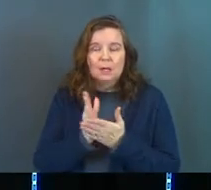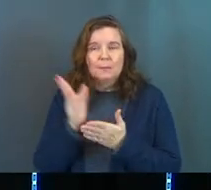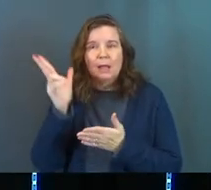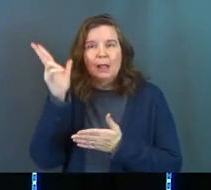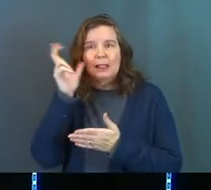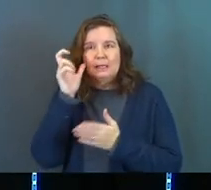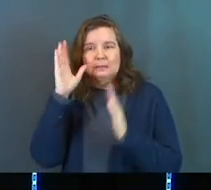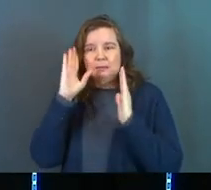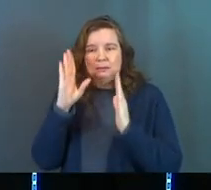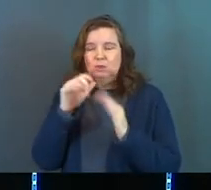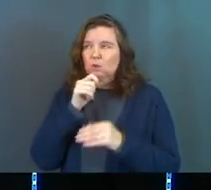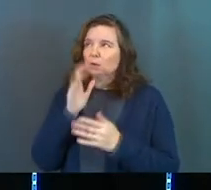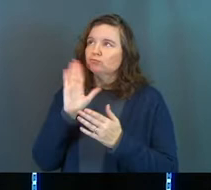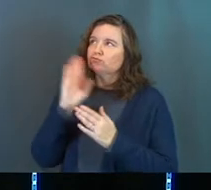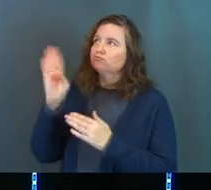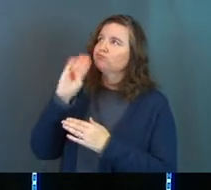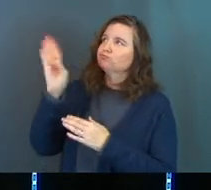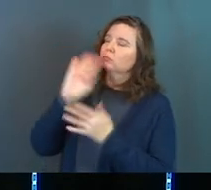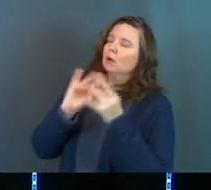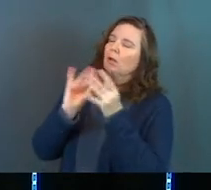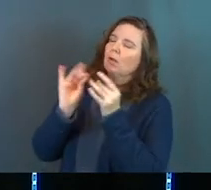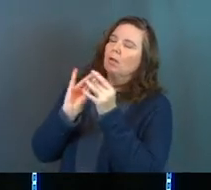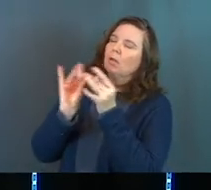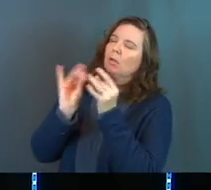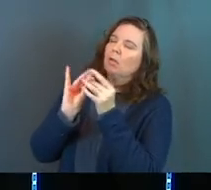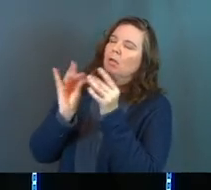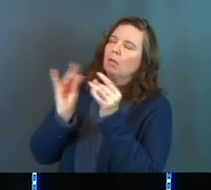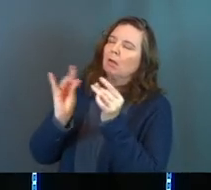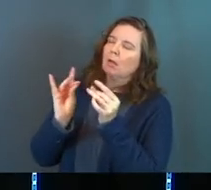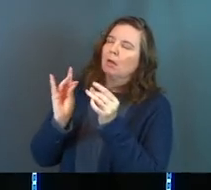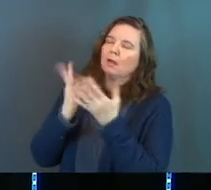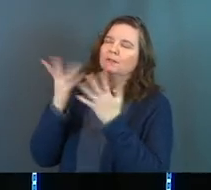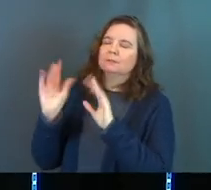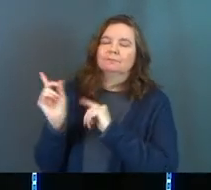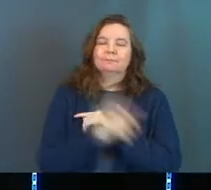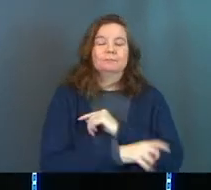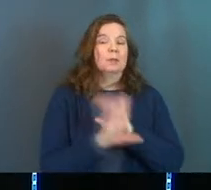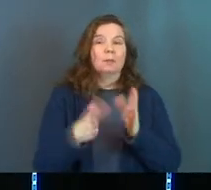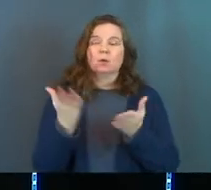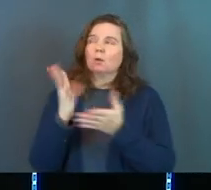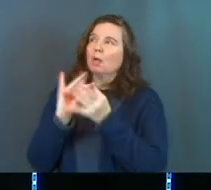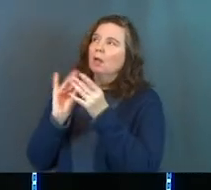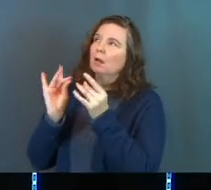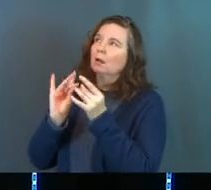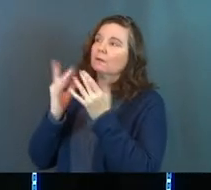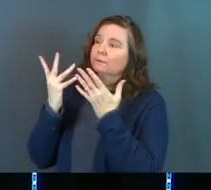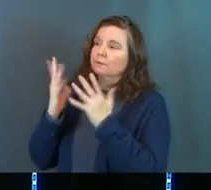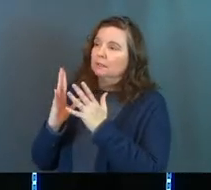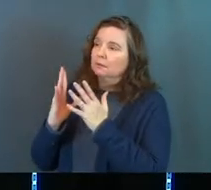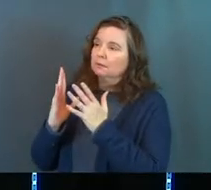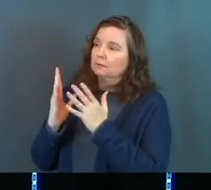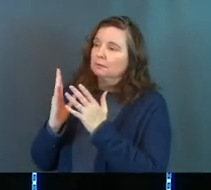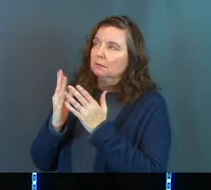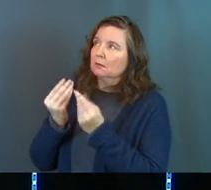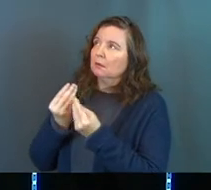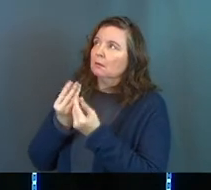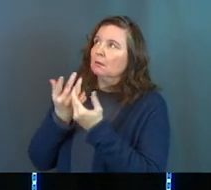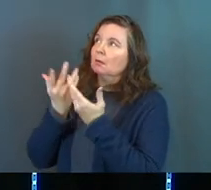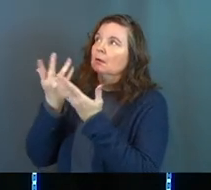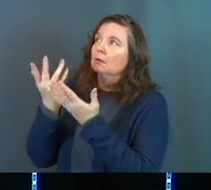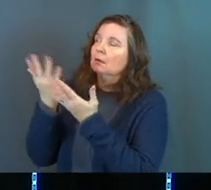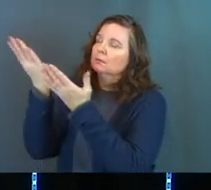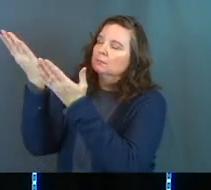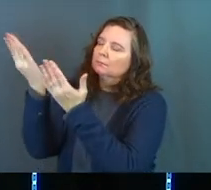Not, you just don't talk to God one-way street. But that you ask him questions, you let him know some of the pain in your life, and you